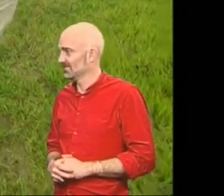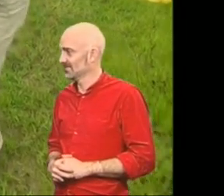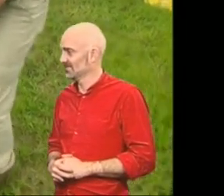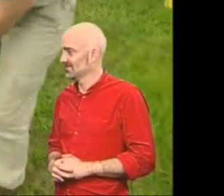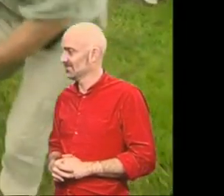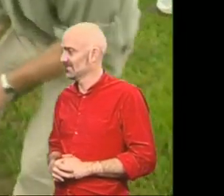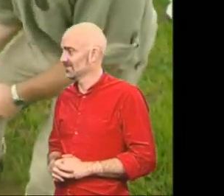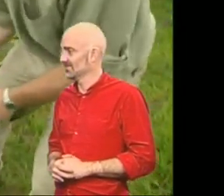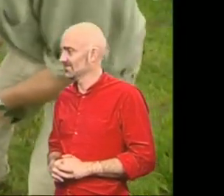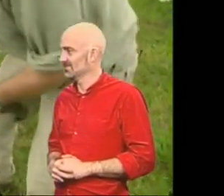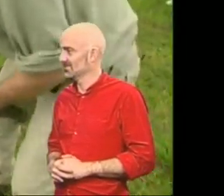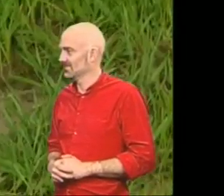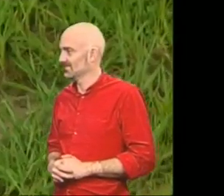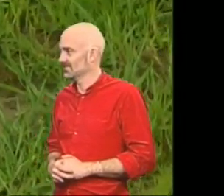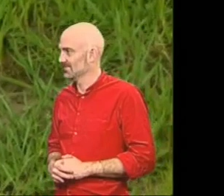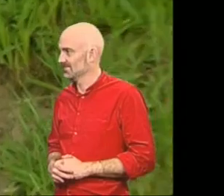I forgot about that one.